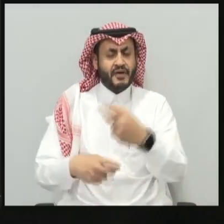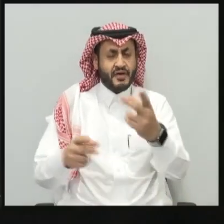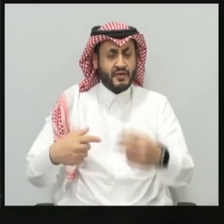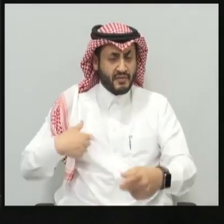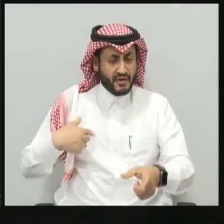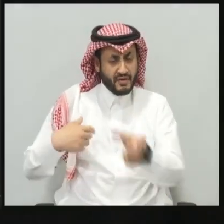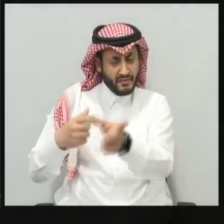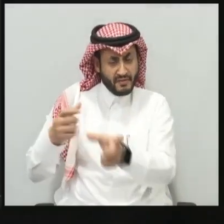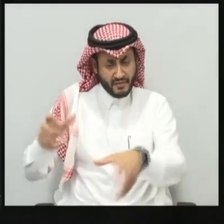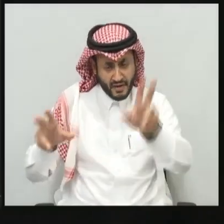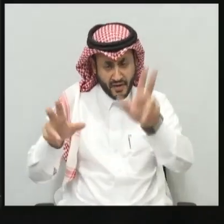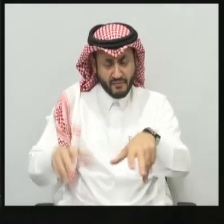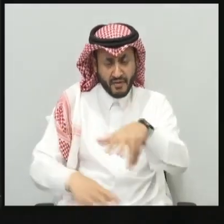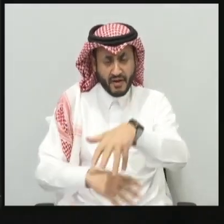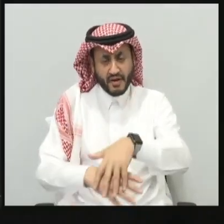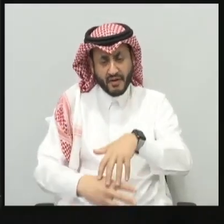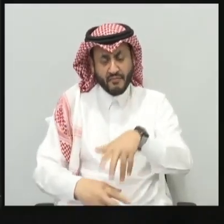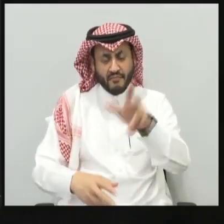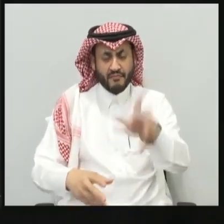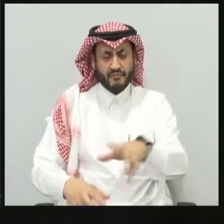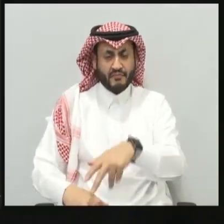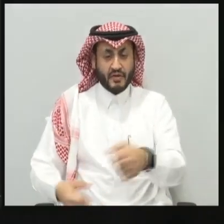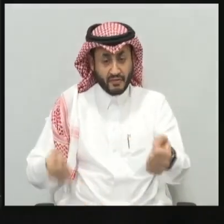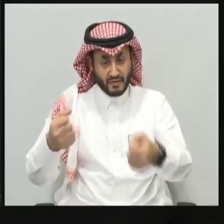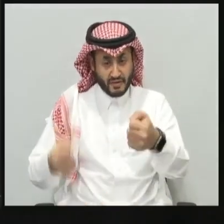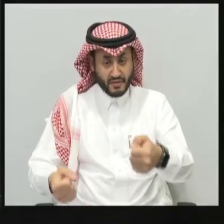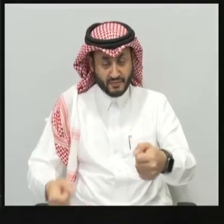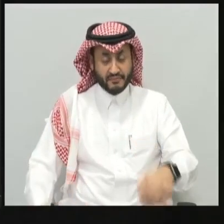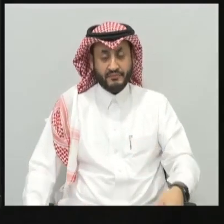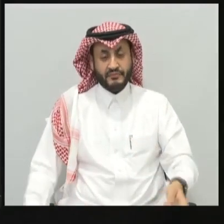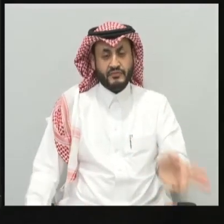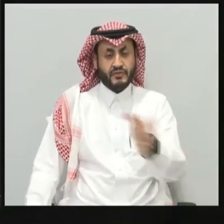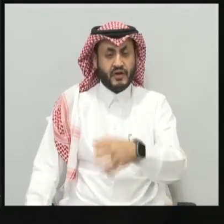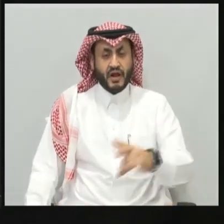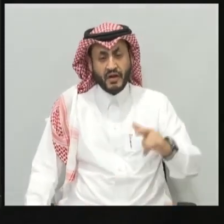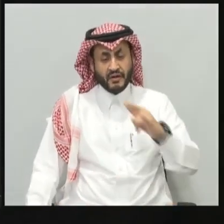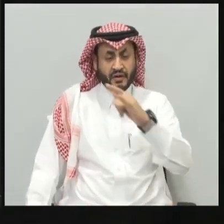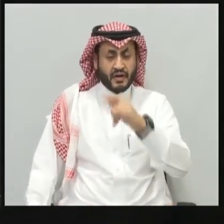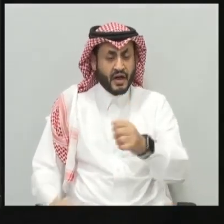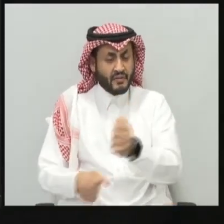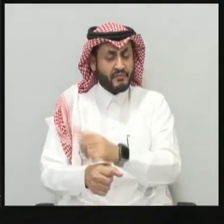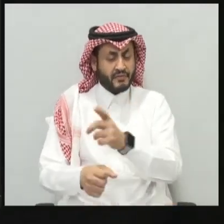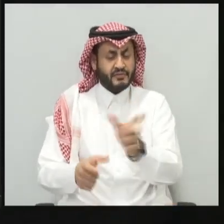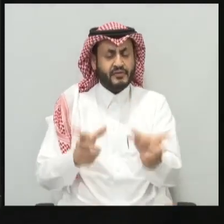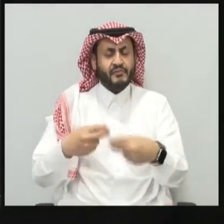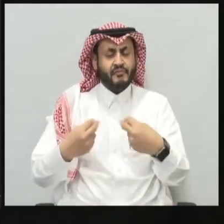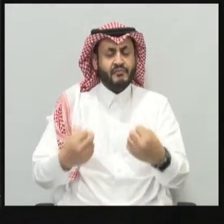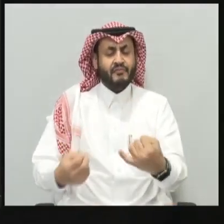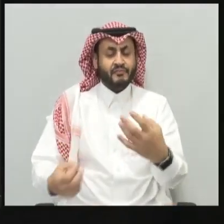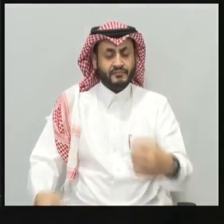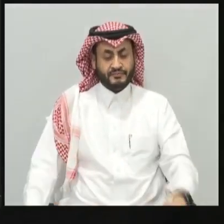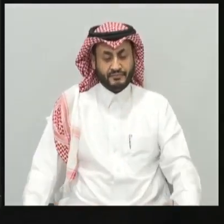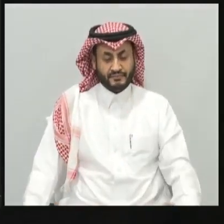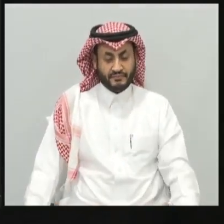different activities. We can say, for example, taxi driver, his job activity to drive people. And